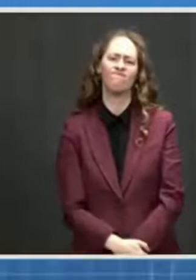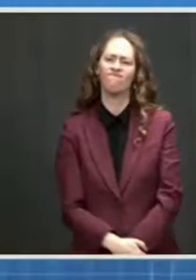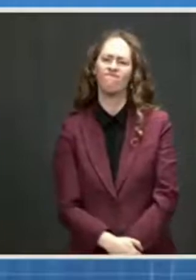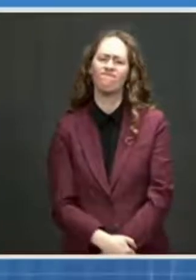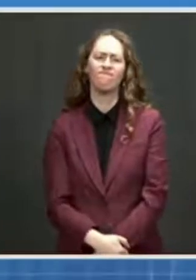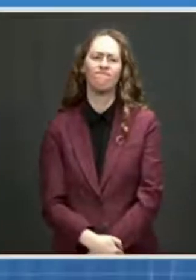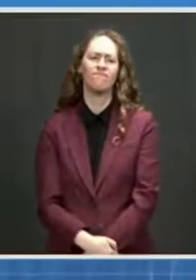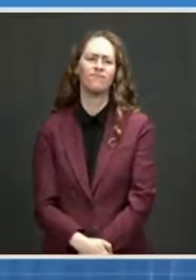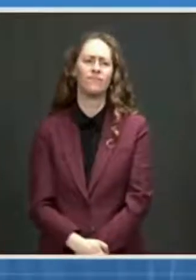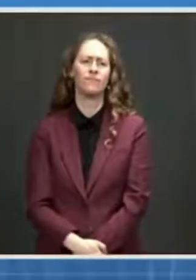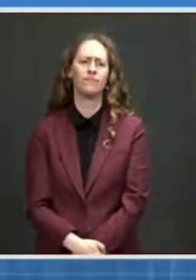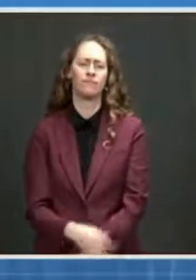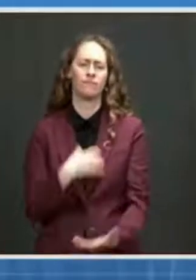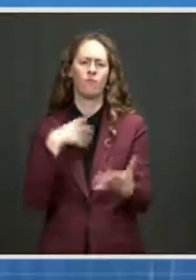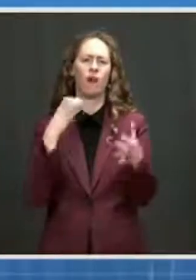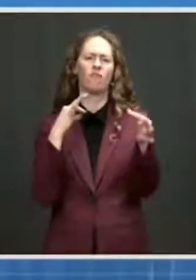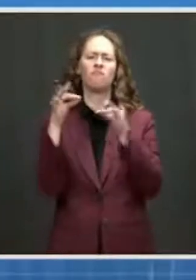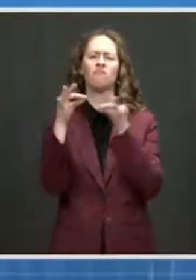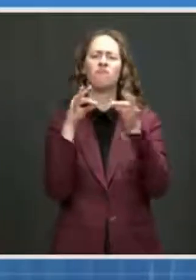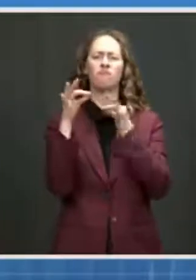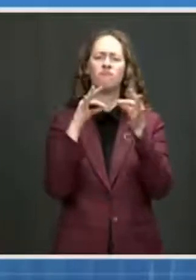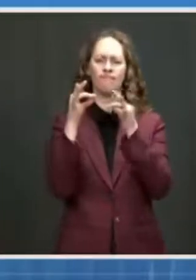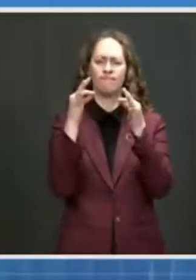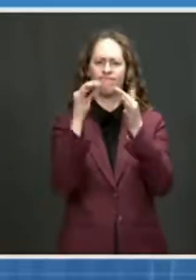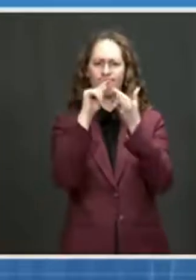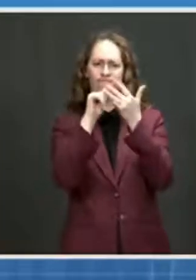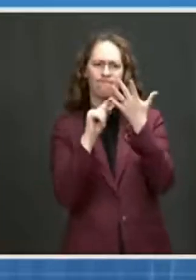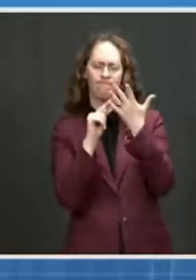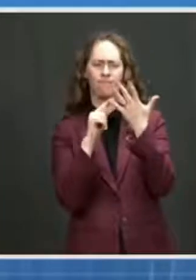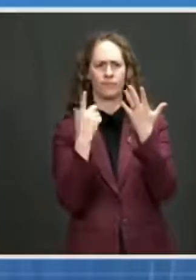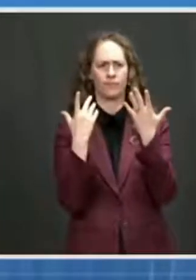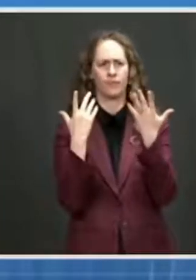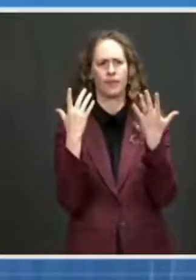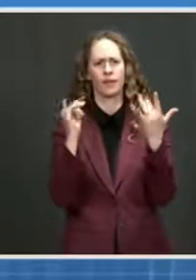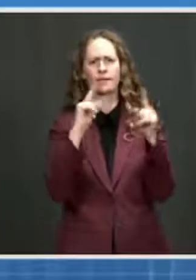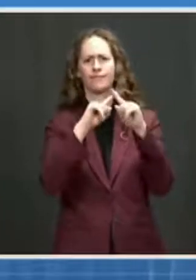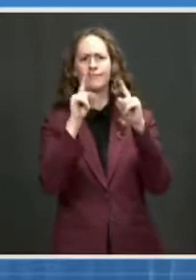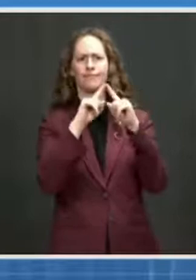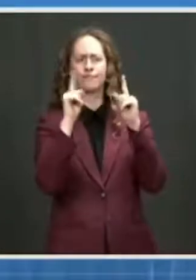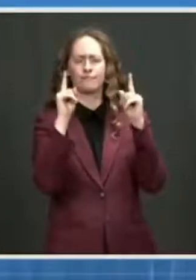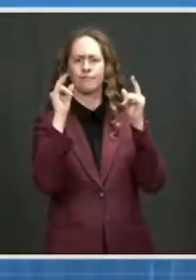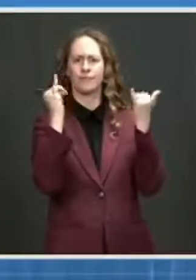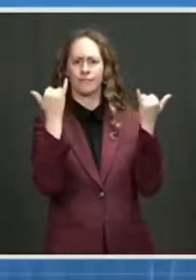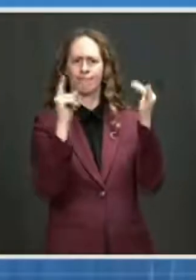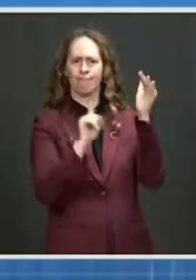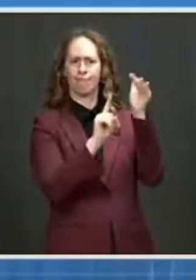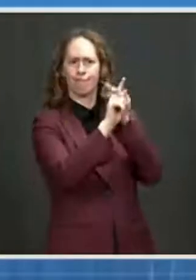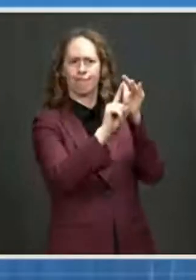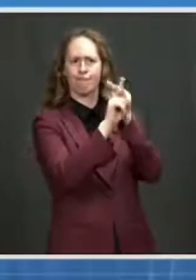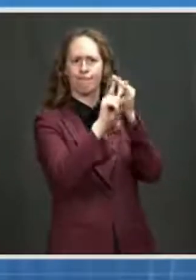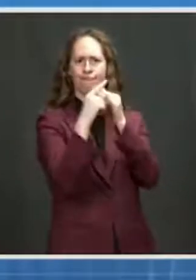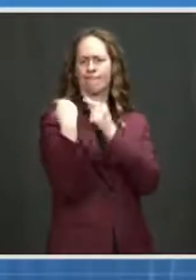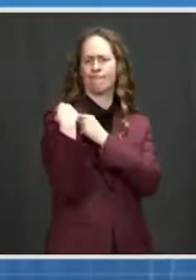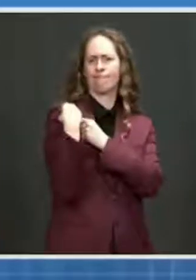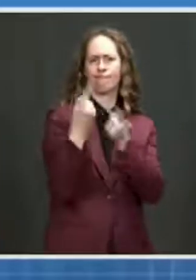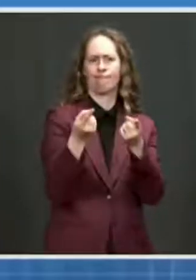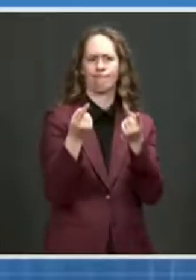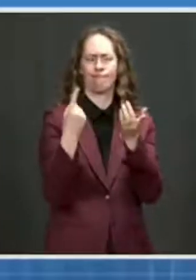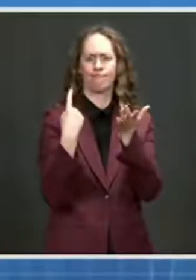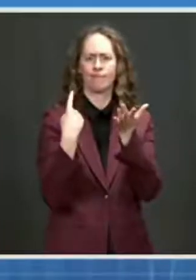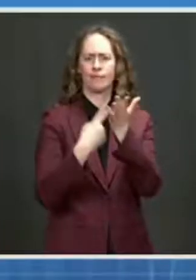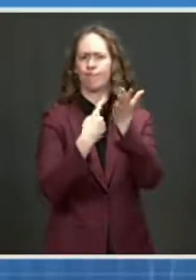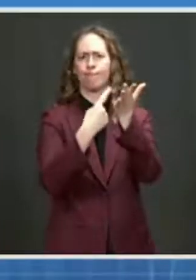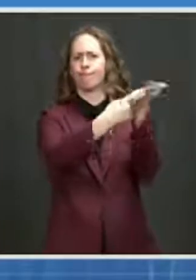minutes talking to you about a subject that has gained a lot more attention over the last few days, and that has to do with